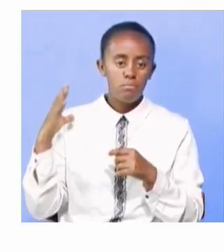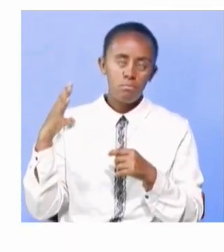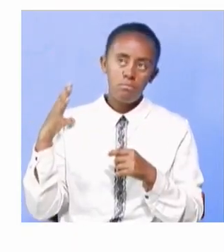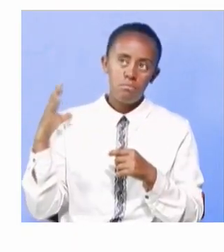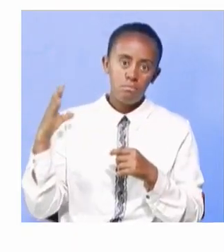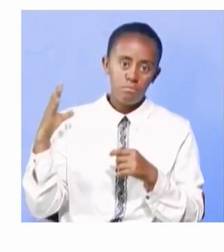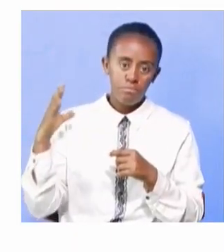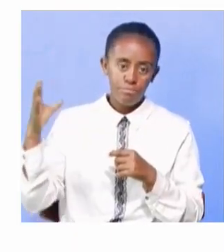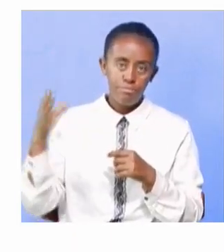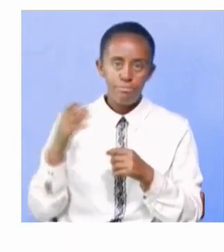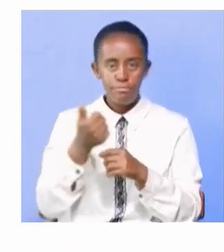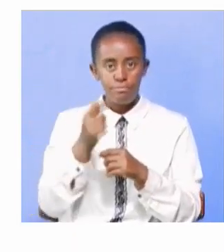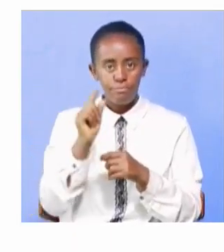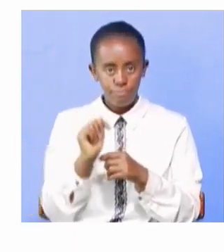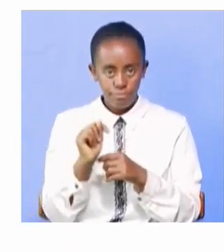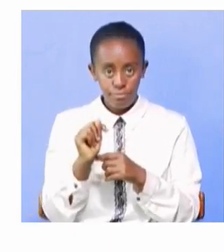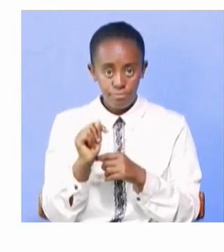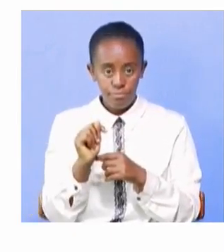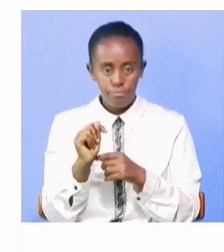at